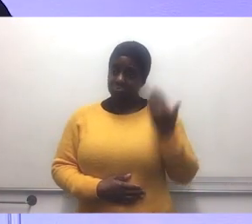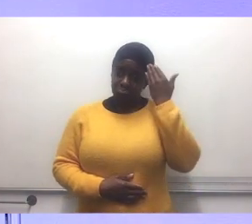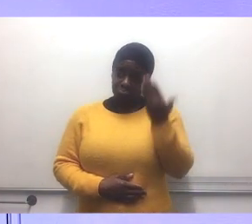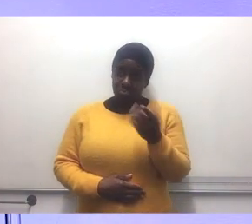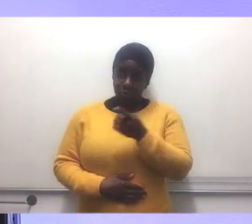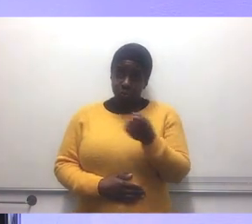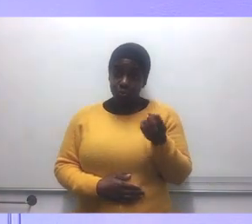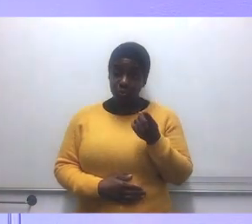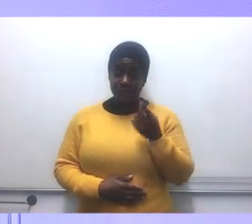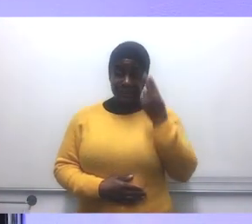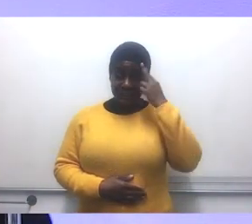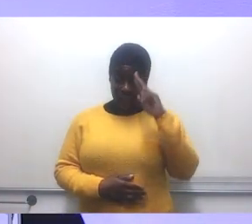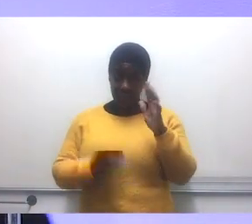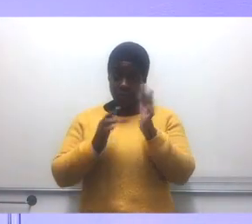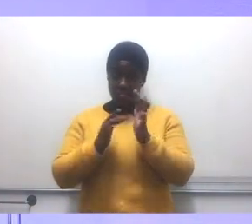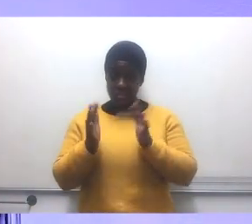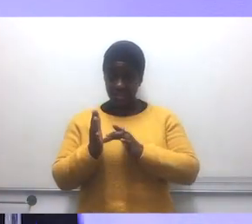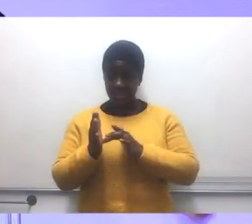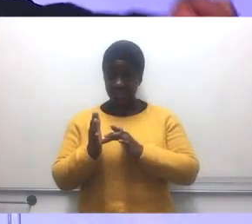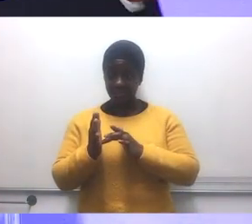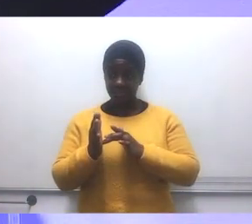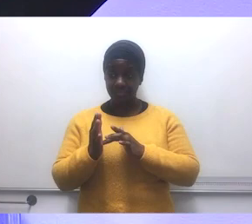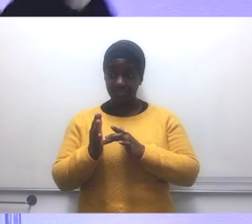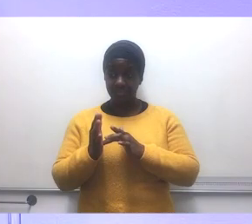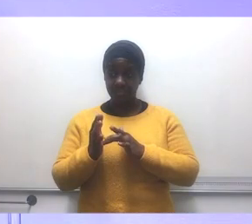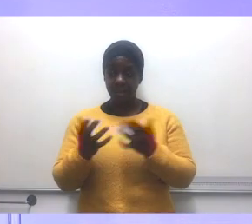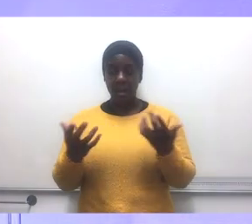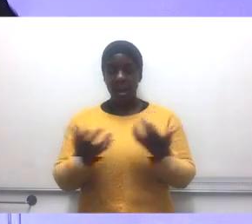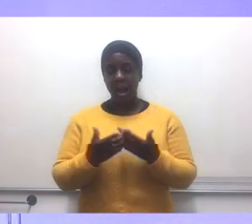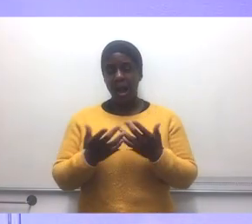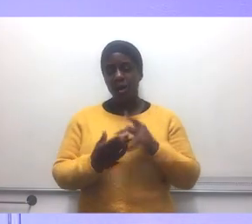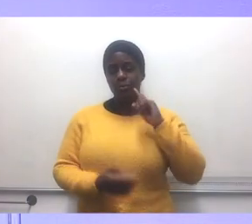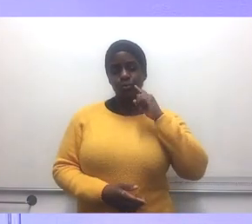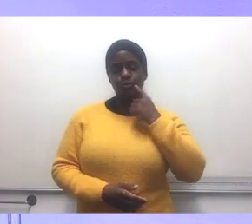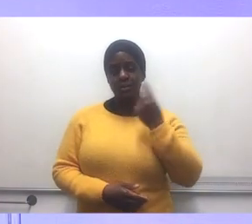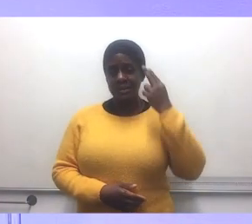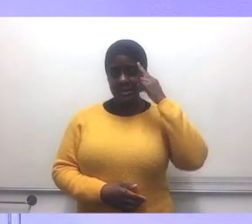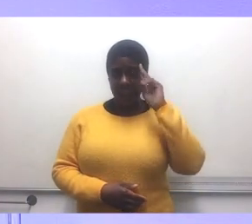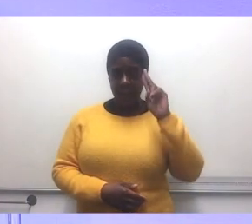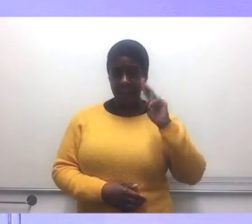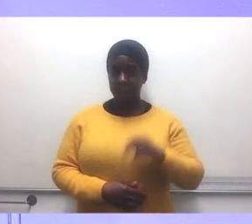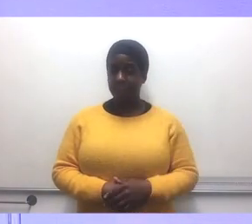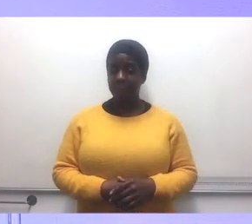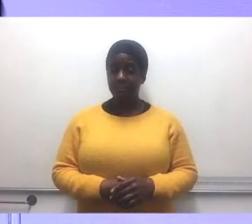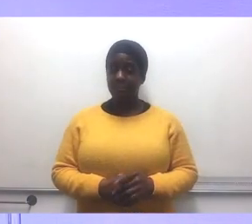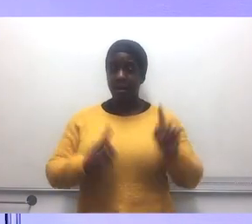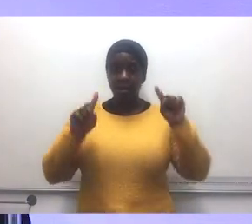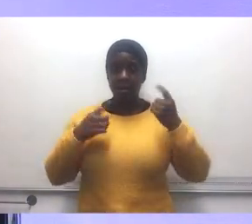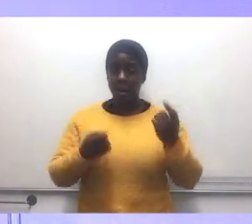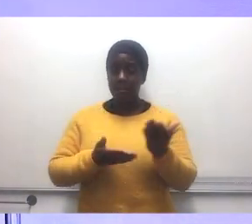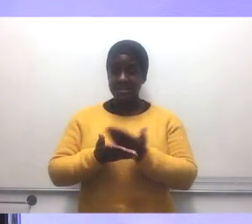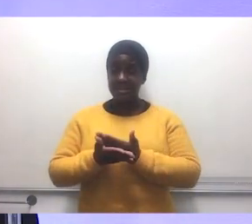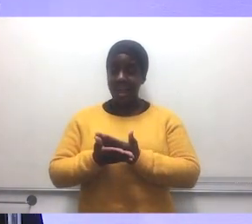you, but the name of Jesus, how sweet that name. You cannot be saved